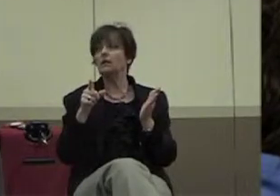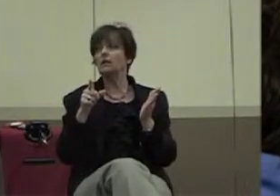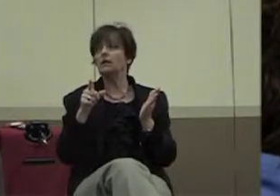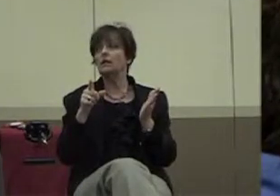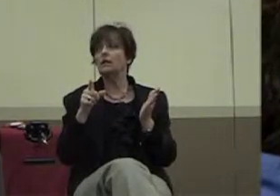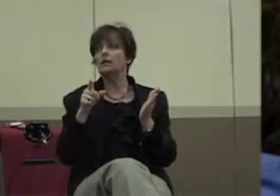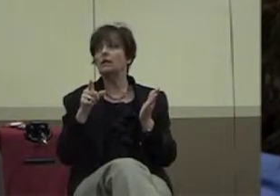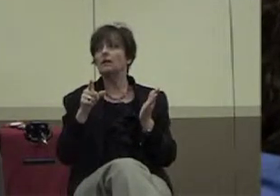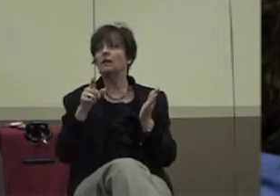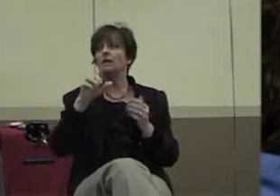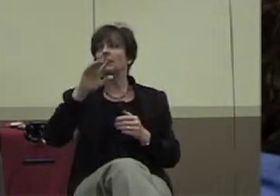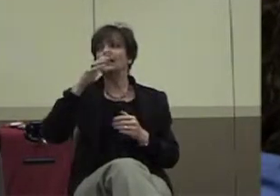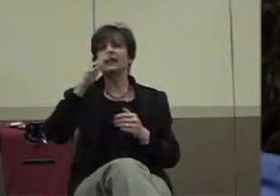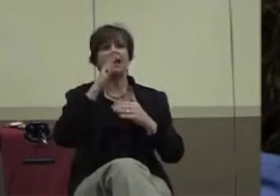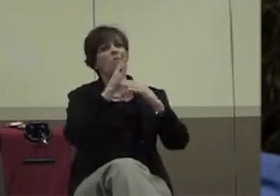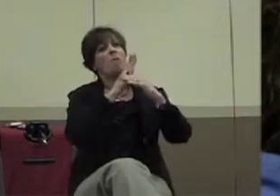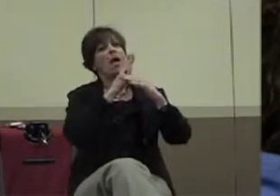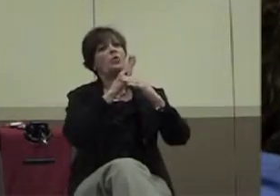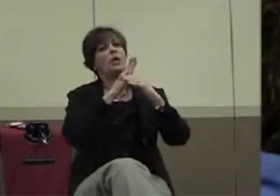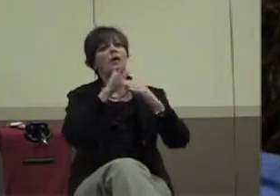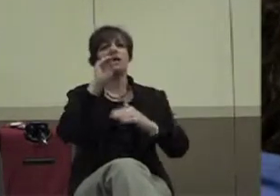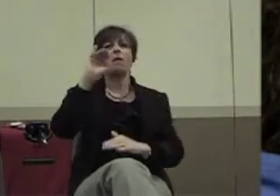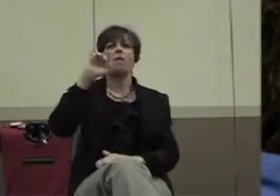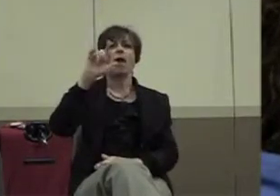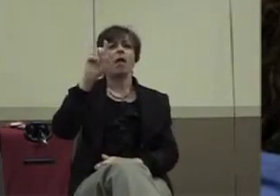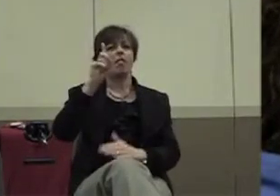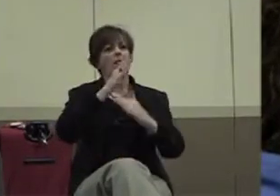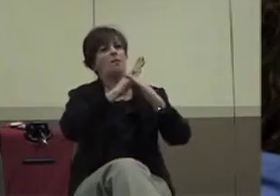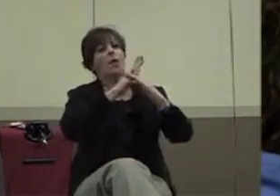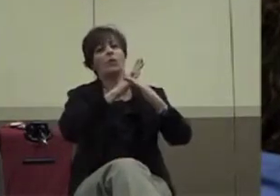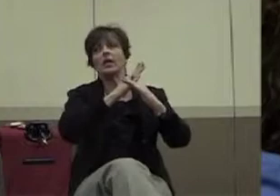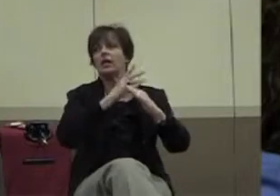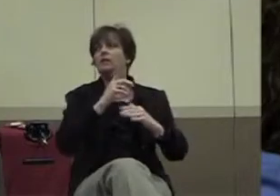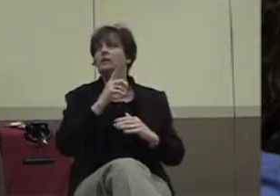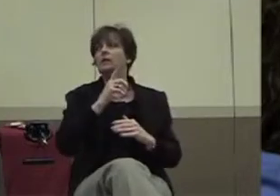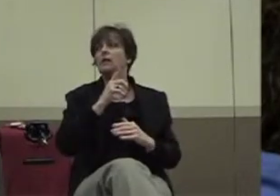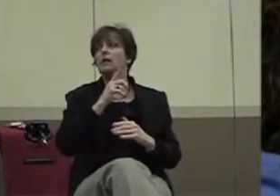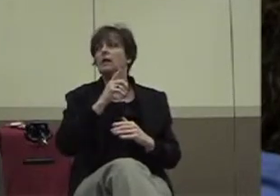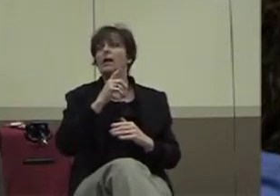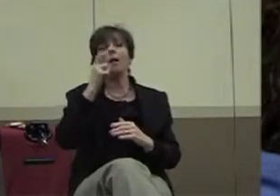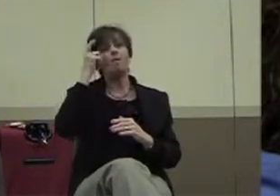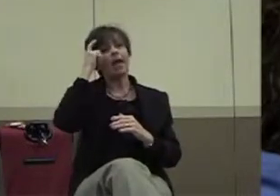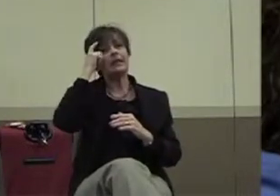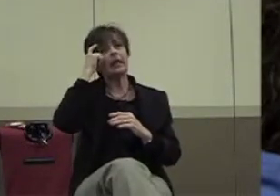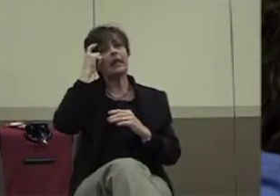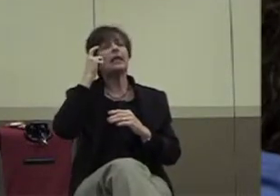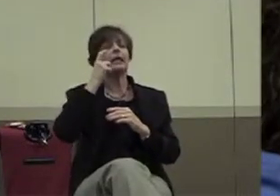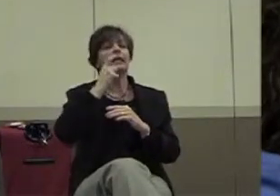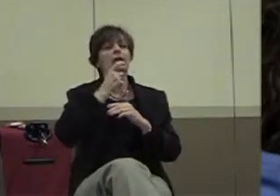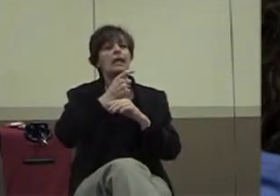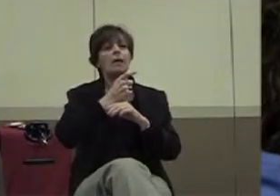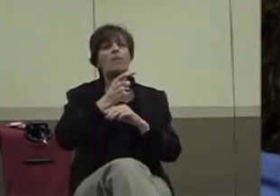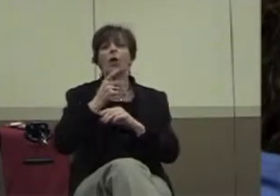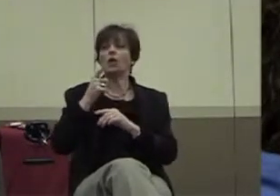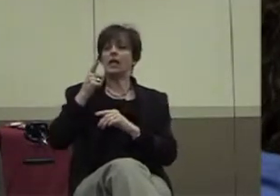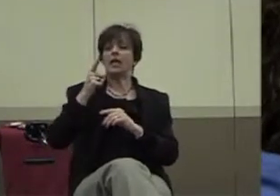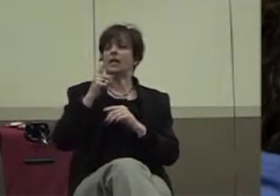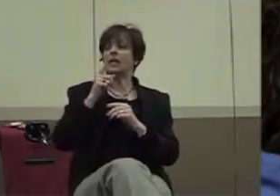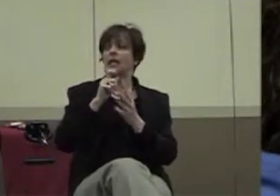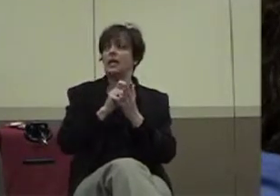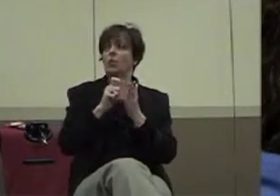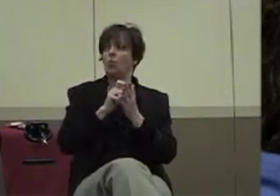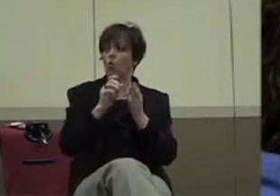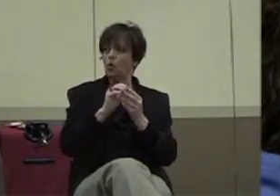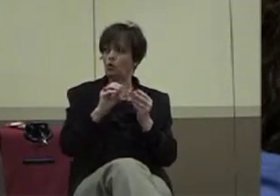a mild to moderate mental impairment. And he wrote a story for young authors, and the class